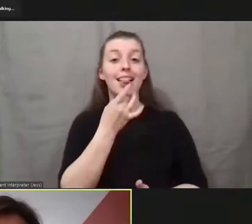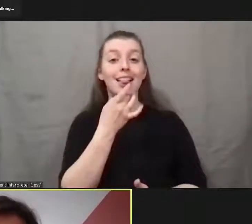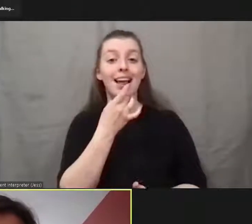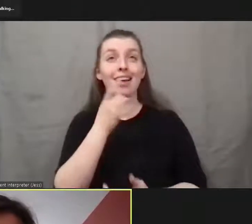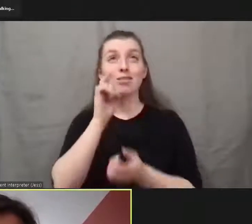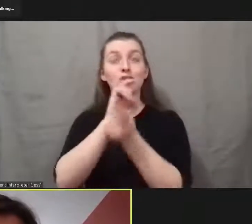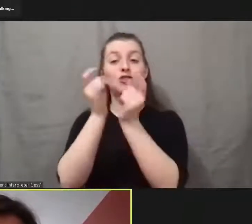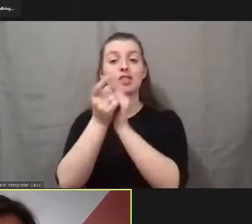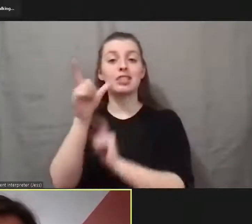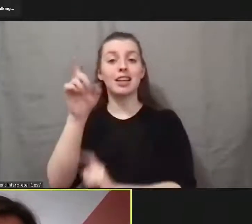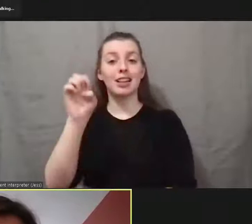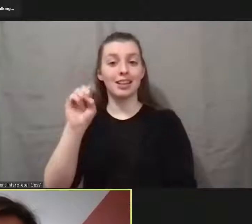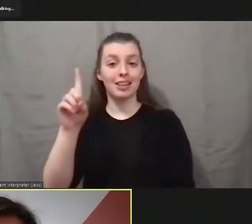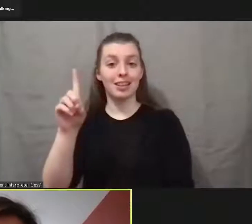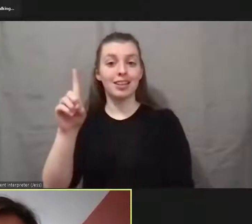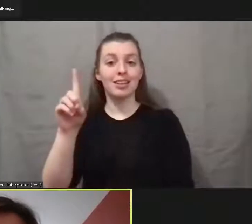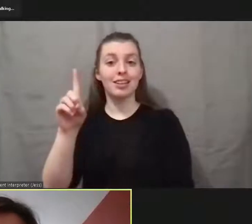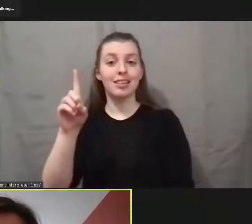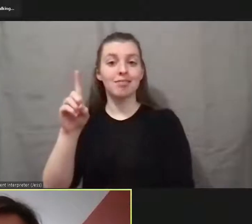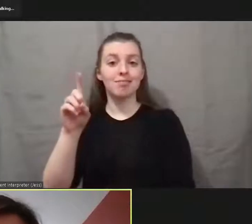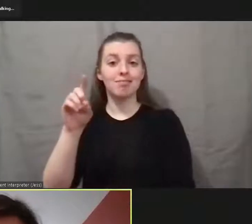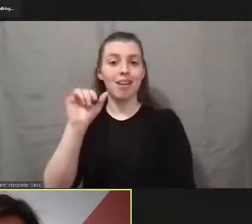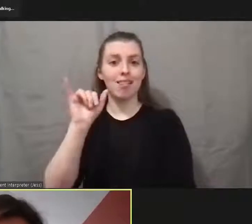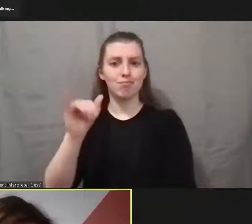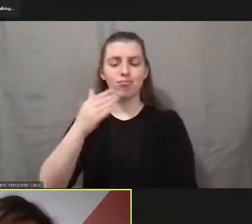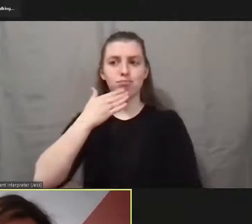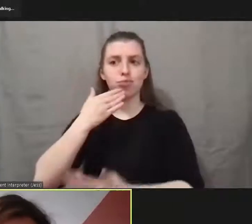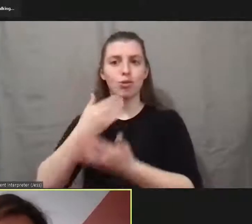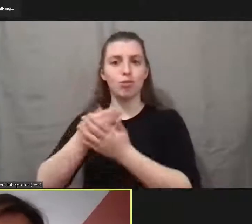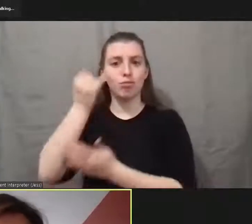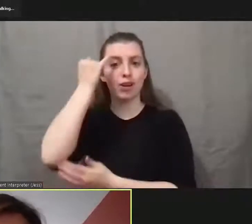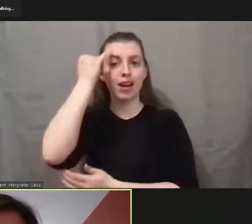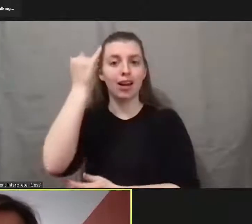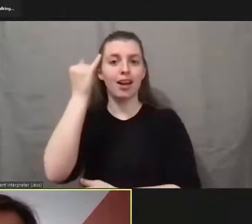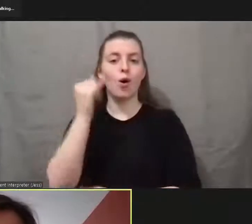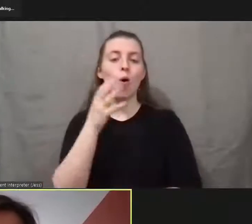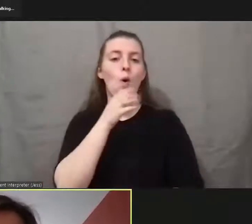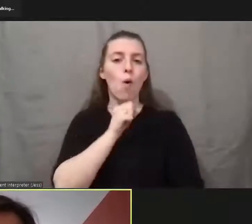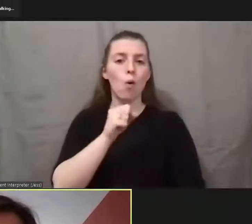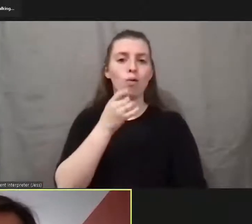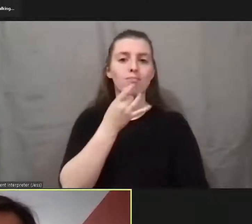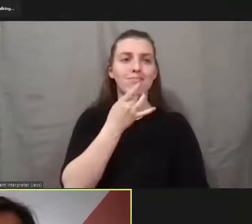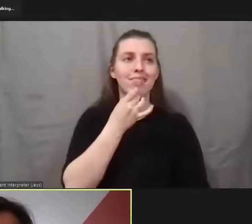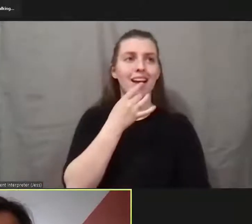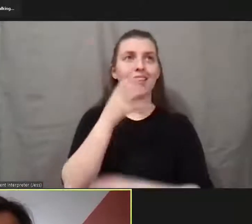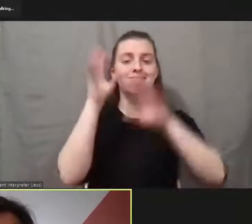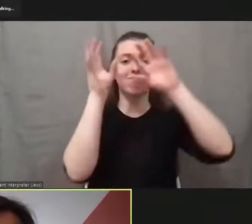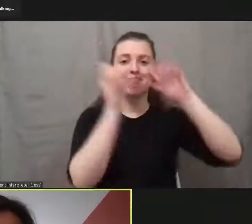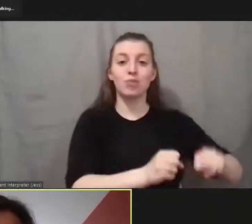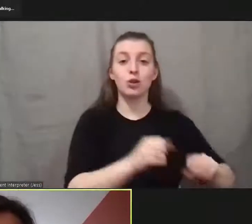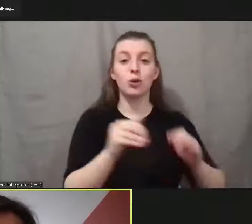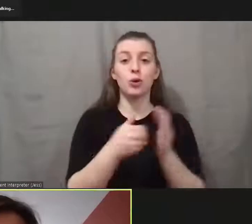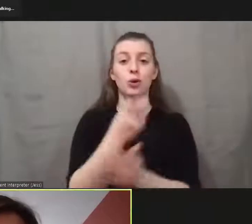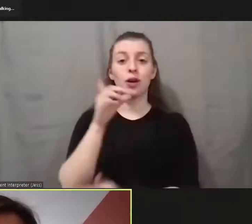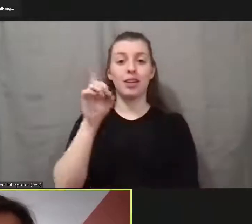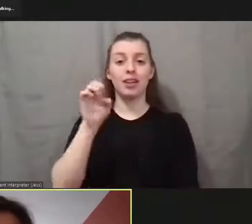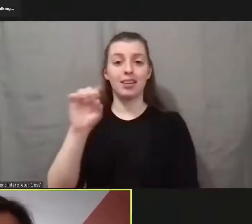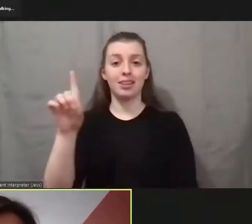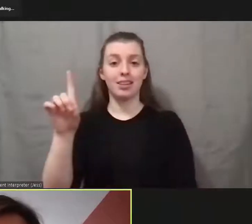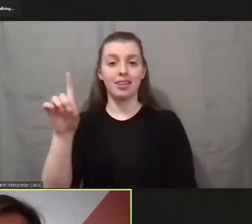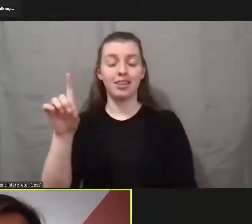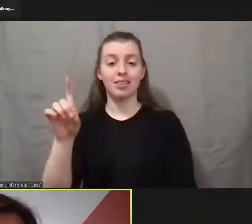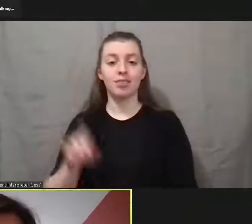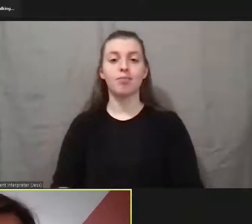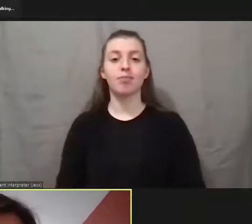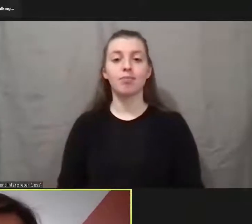of having the old-fashioned lighting. There's a lot of things that you can do that are very simple. Just having signs up that are